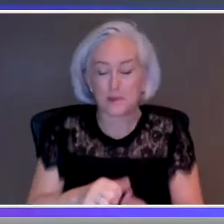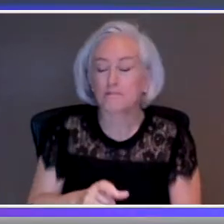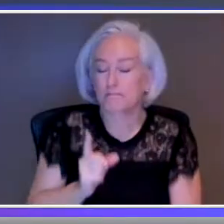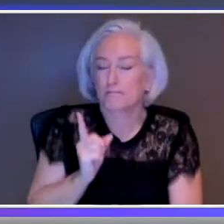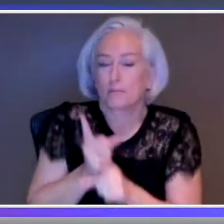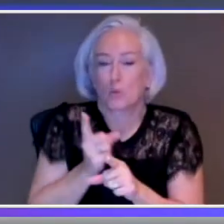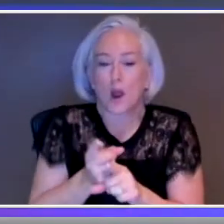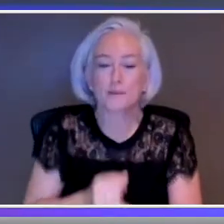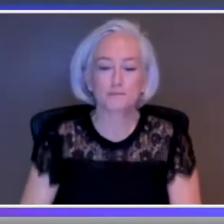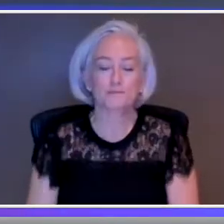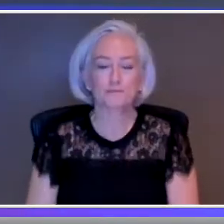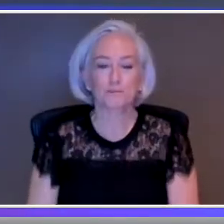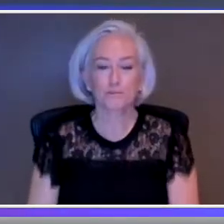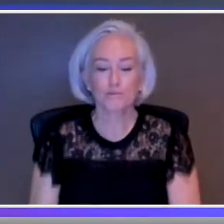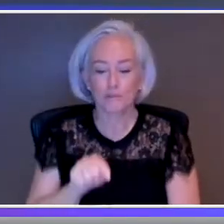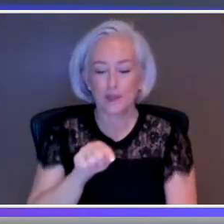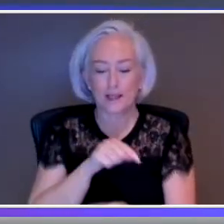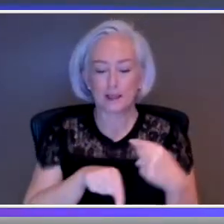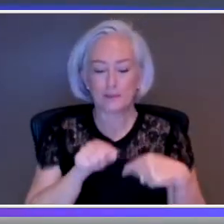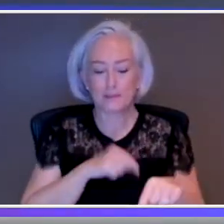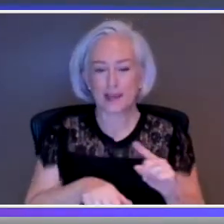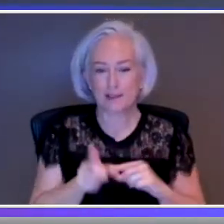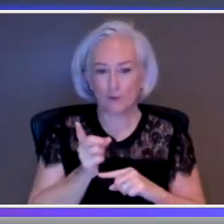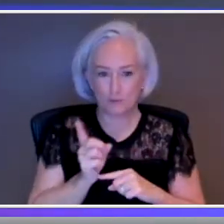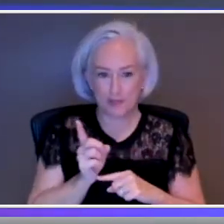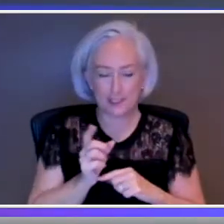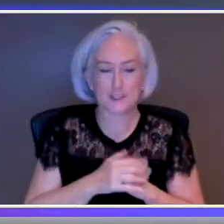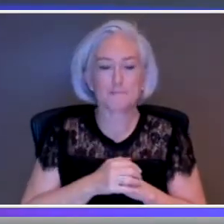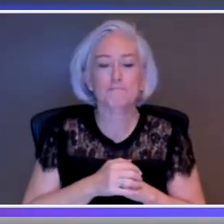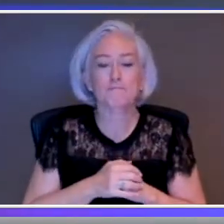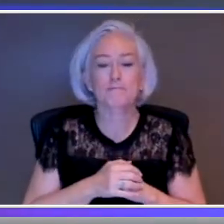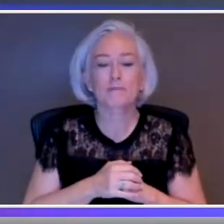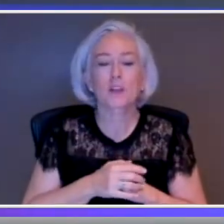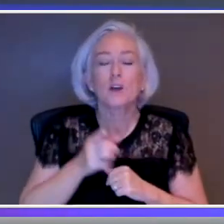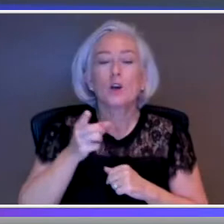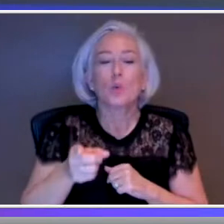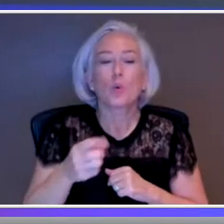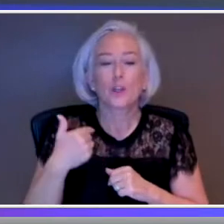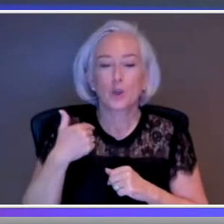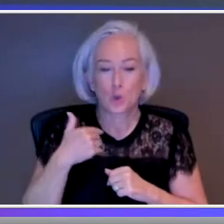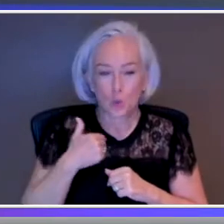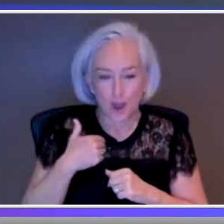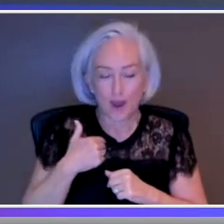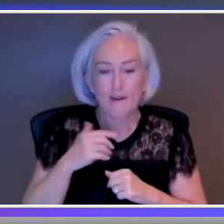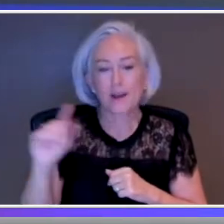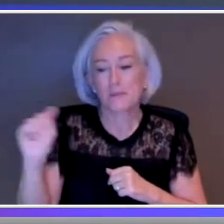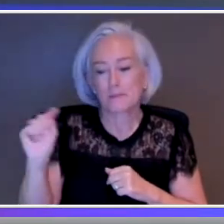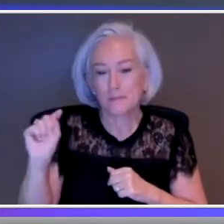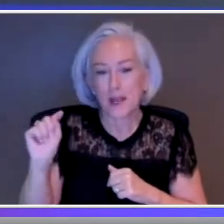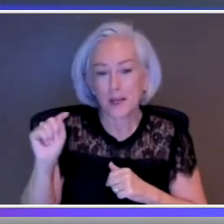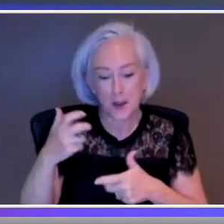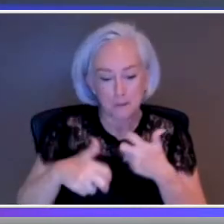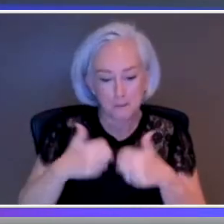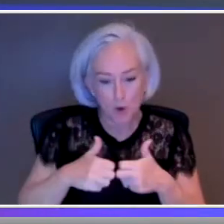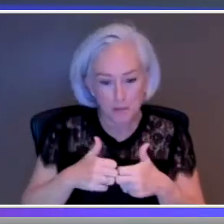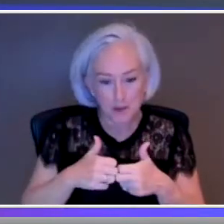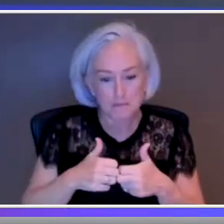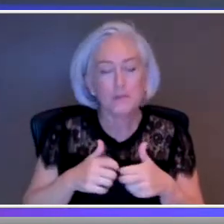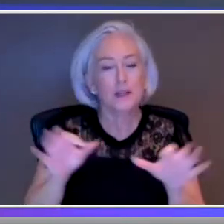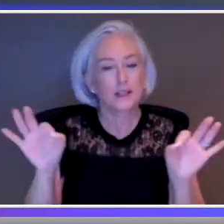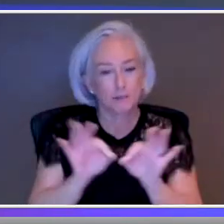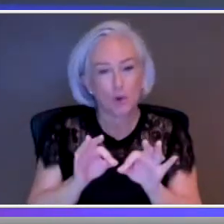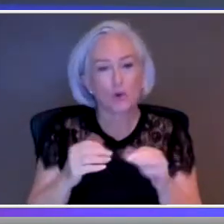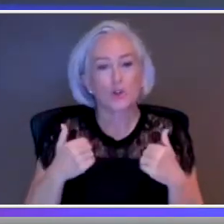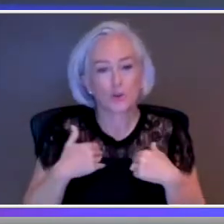let's just back up for 1 minute. So when you start having these lower urinary tract symptoms, it's very important to get a full urologic